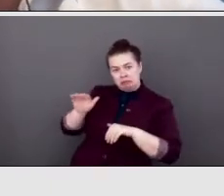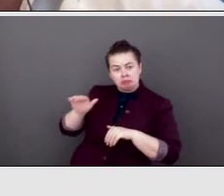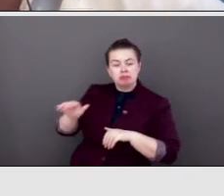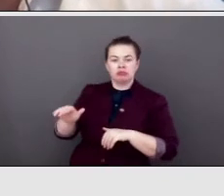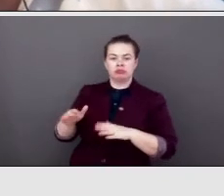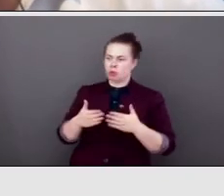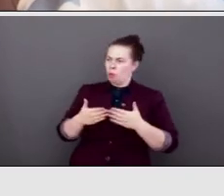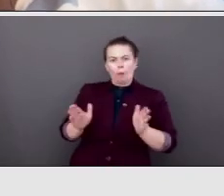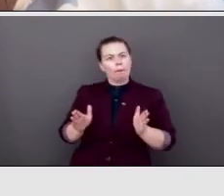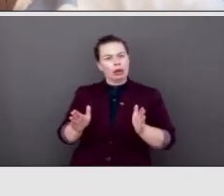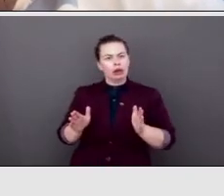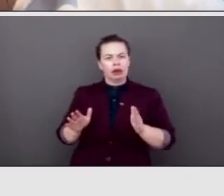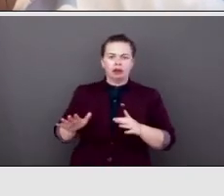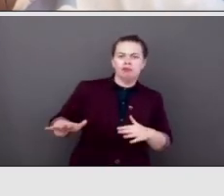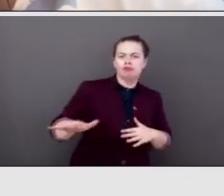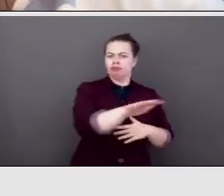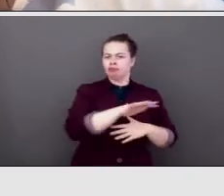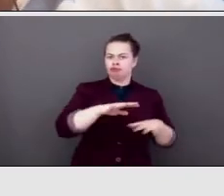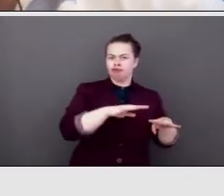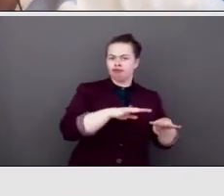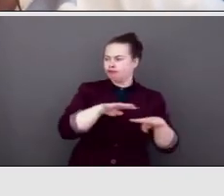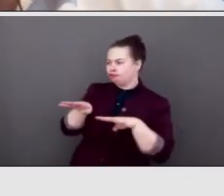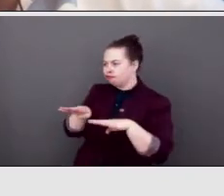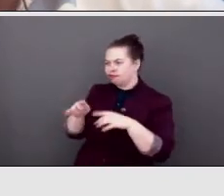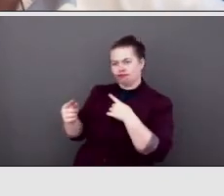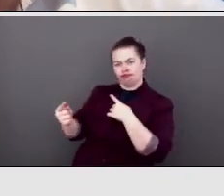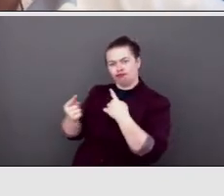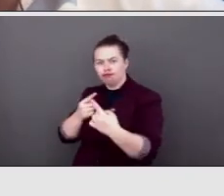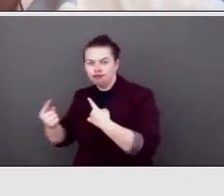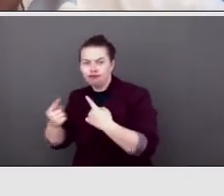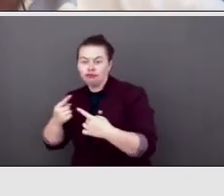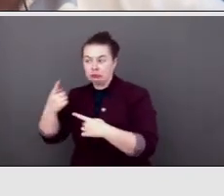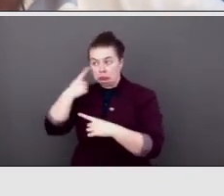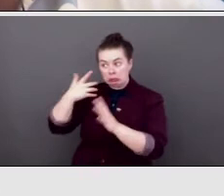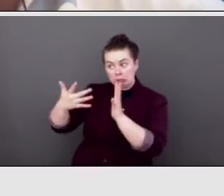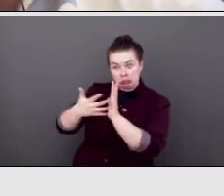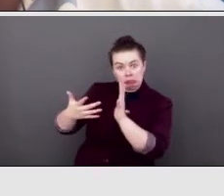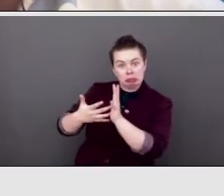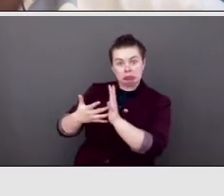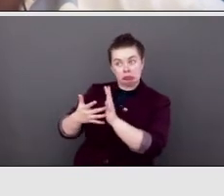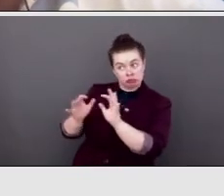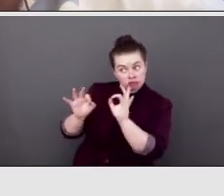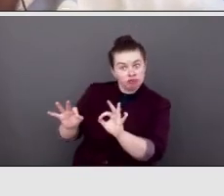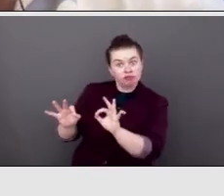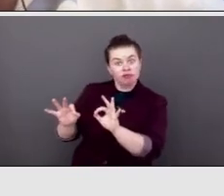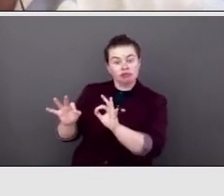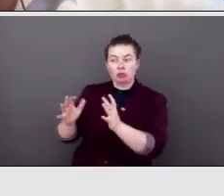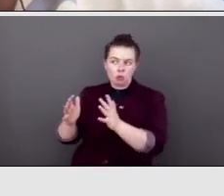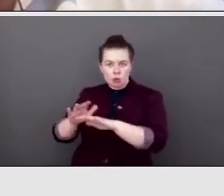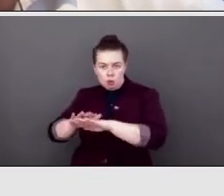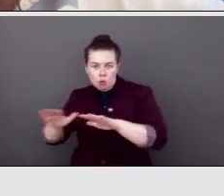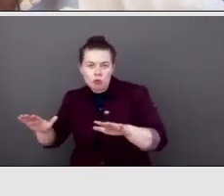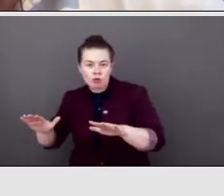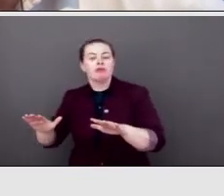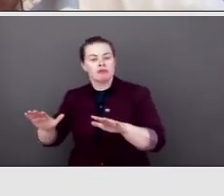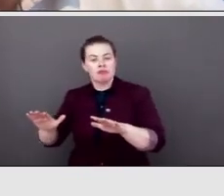program. And this will allow all the participants, consortium members, and other third-party solutions to